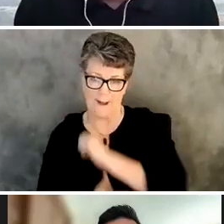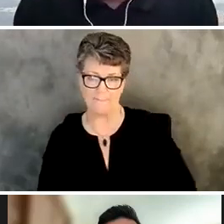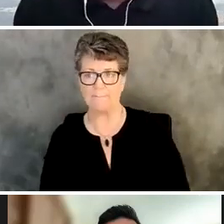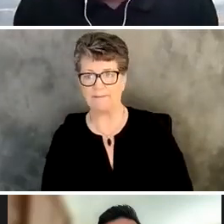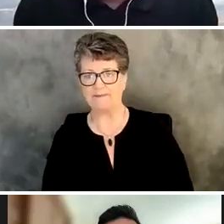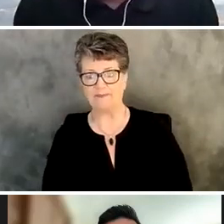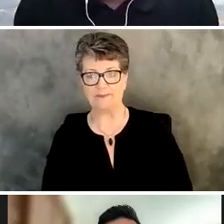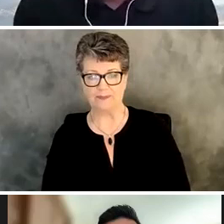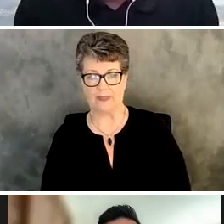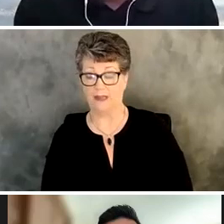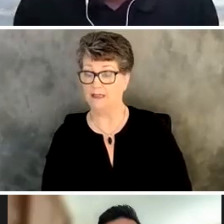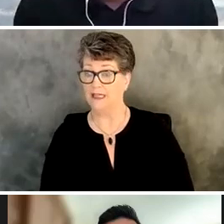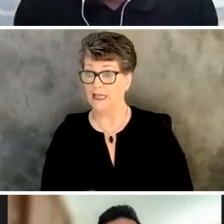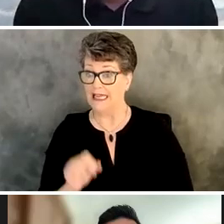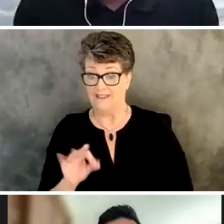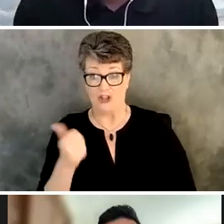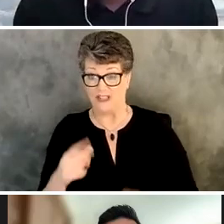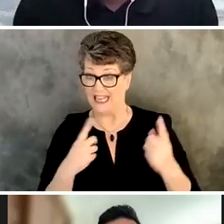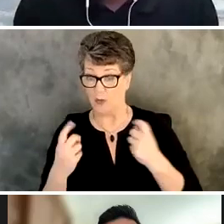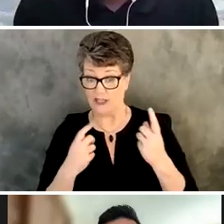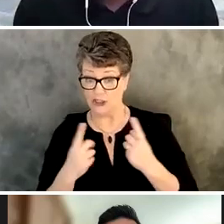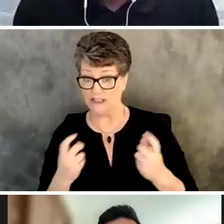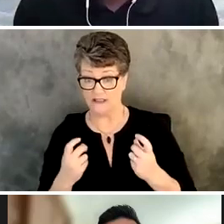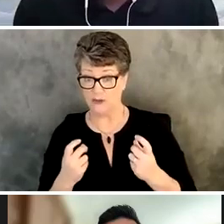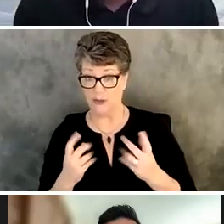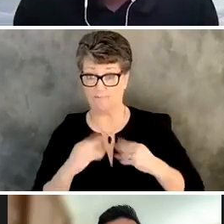so any questions?